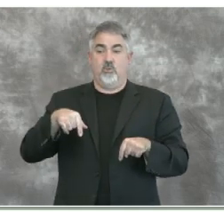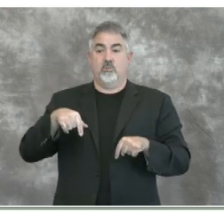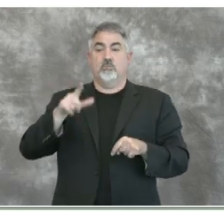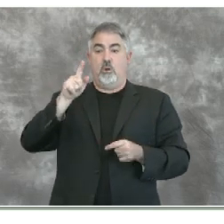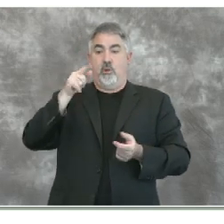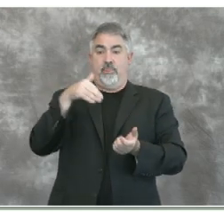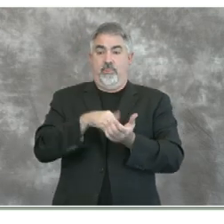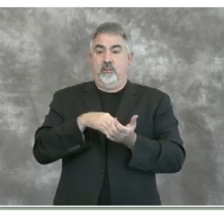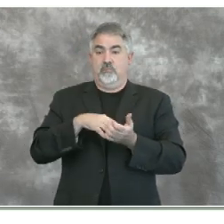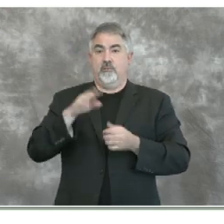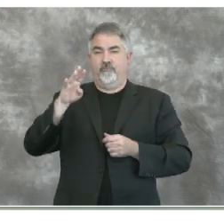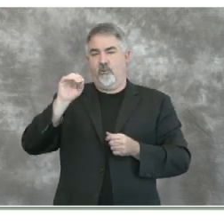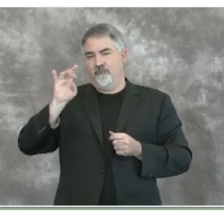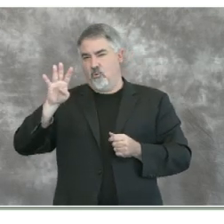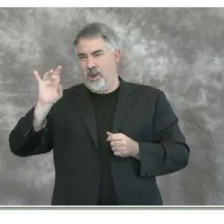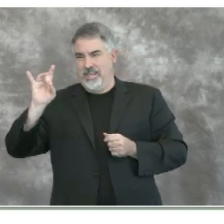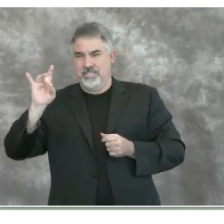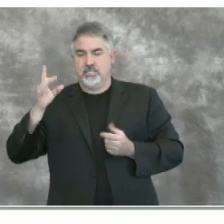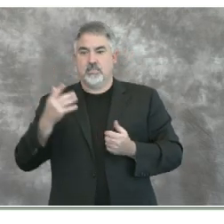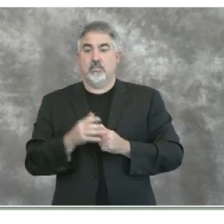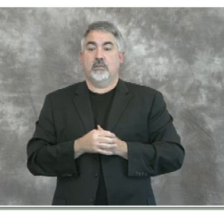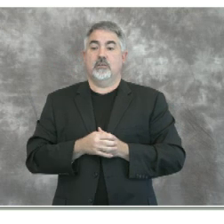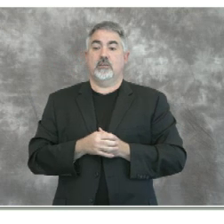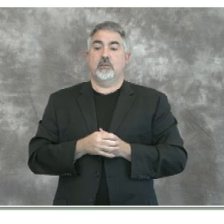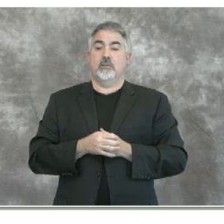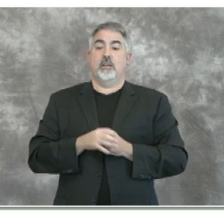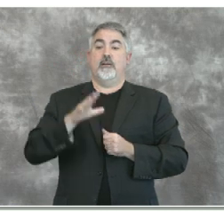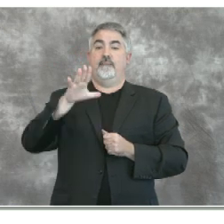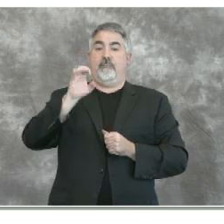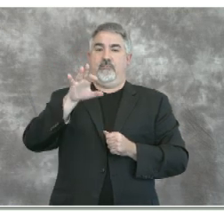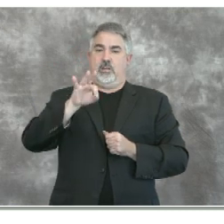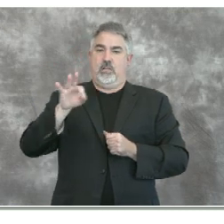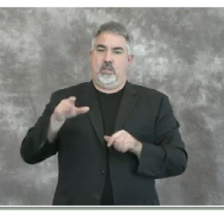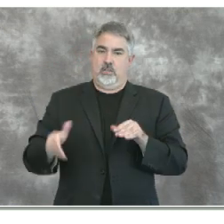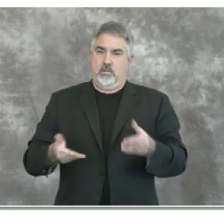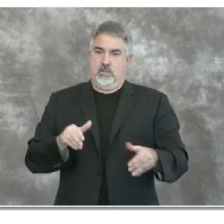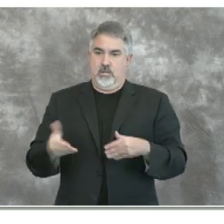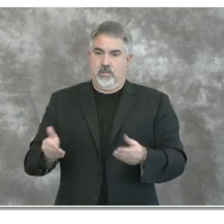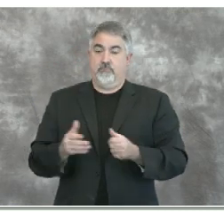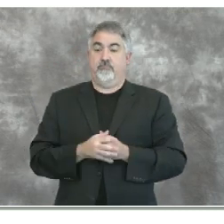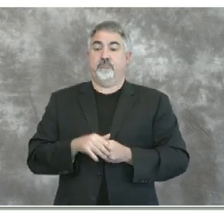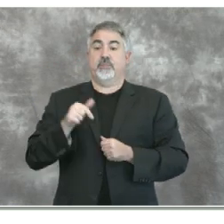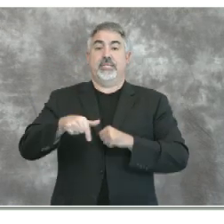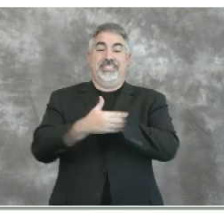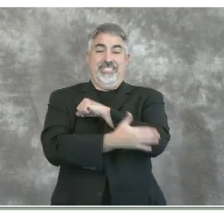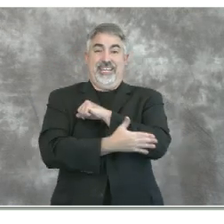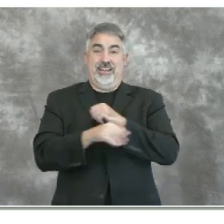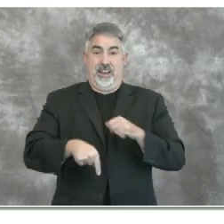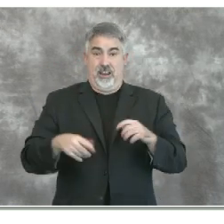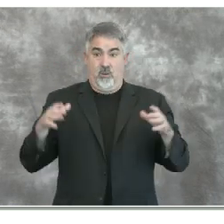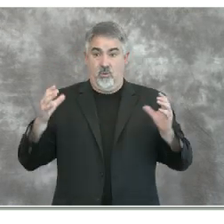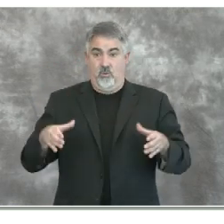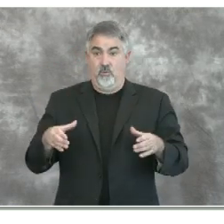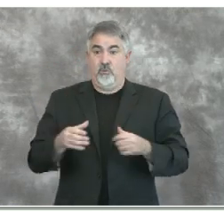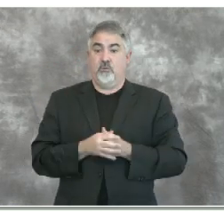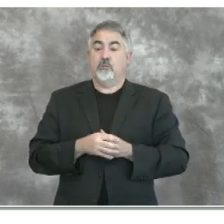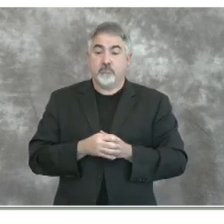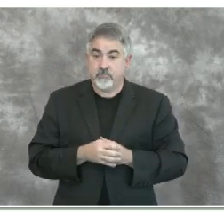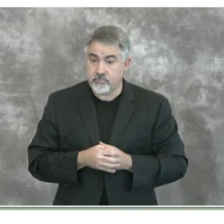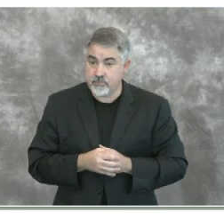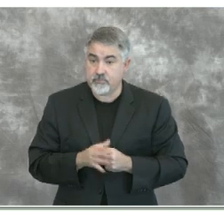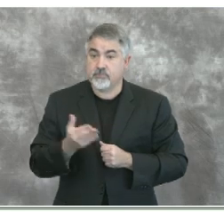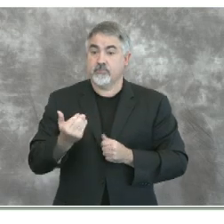which includes 599 deaths. And today, the County of San Diego is reporting